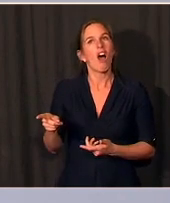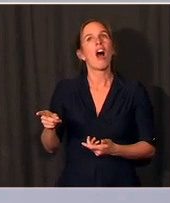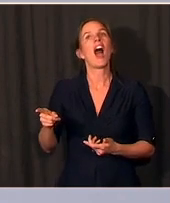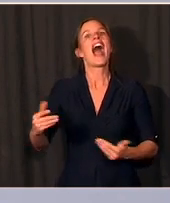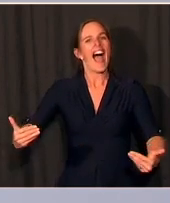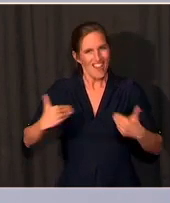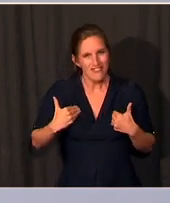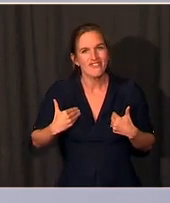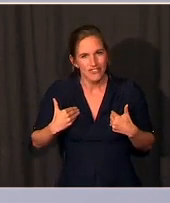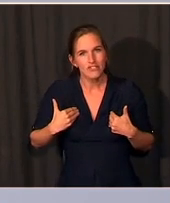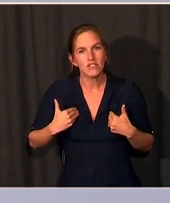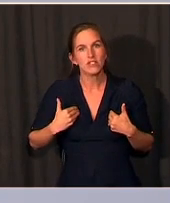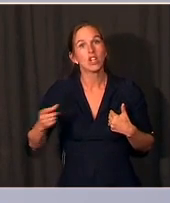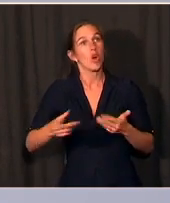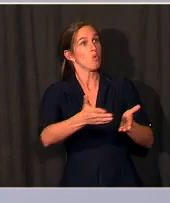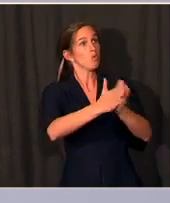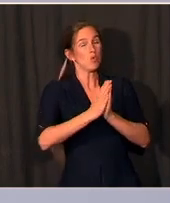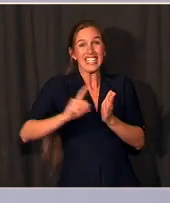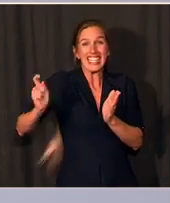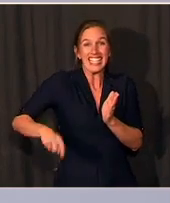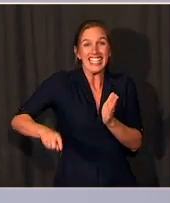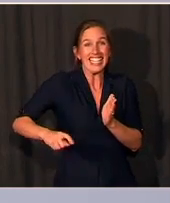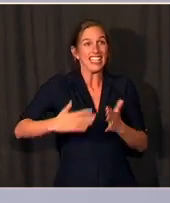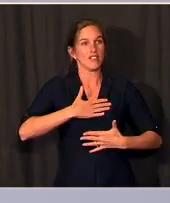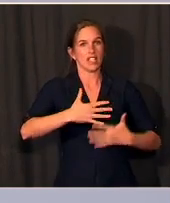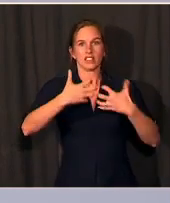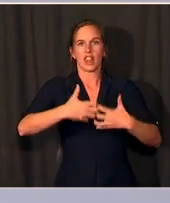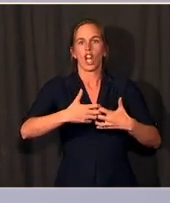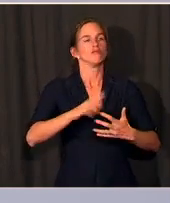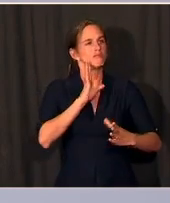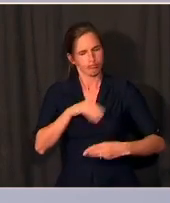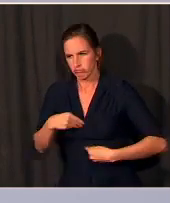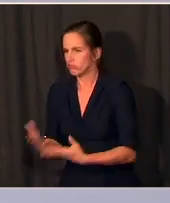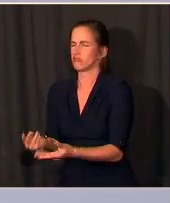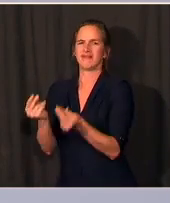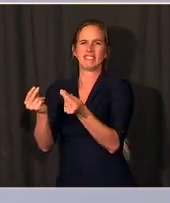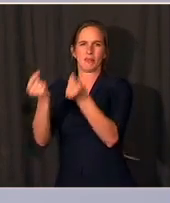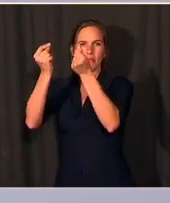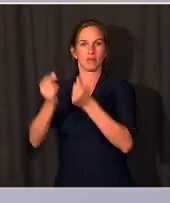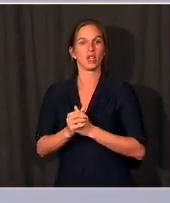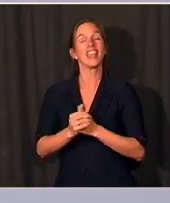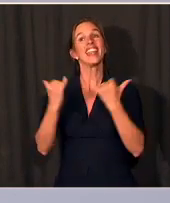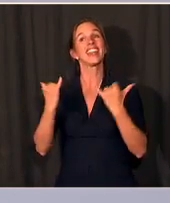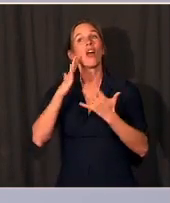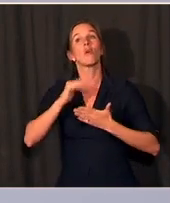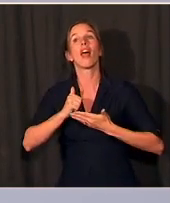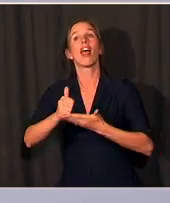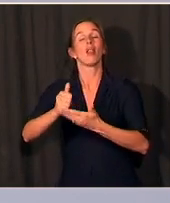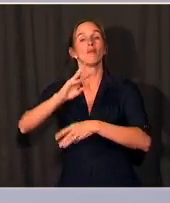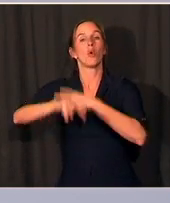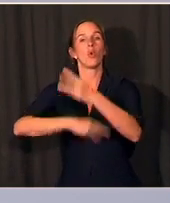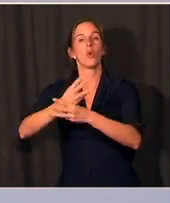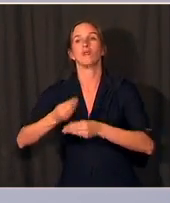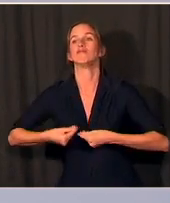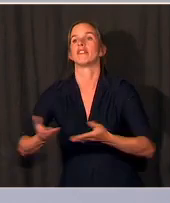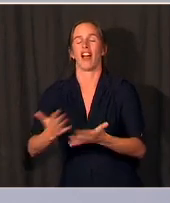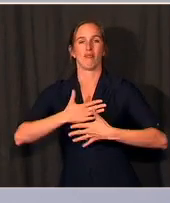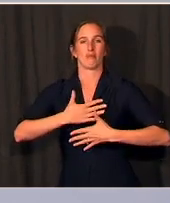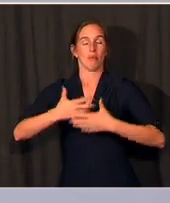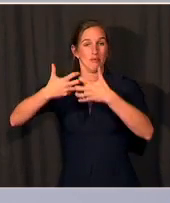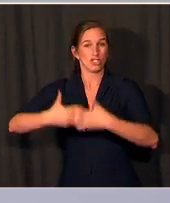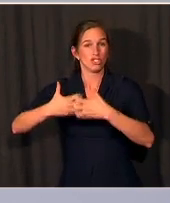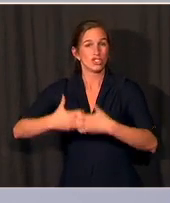been immediately filled. So that was something that was a great job. And now we're helping the rest of the world with ventilators because it's a very hard thing.